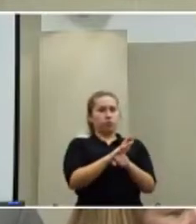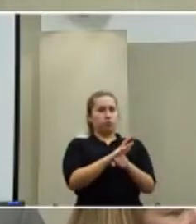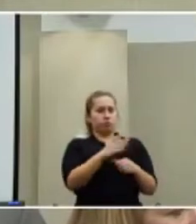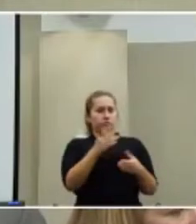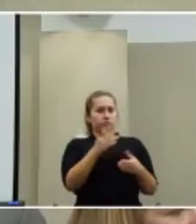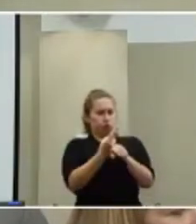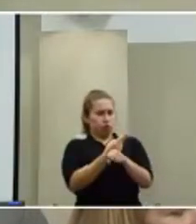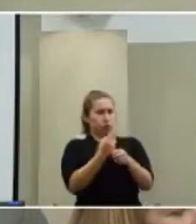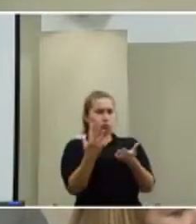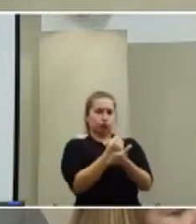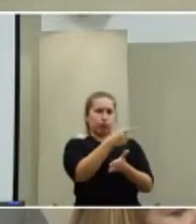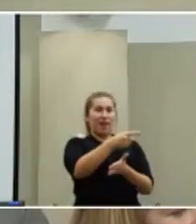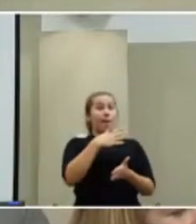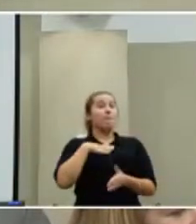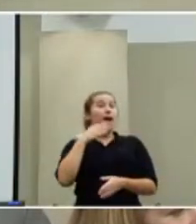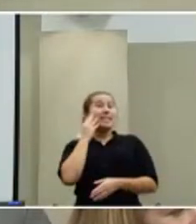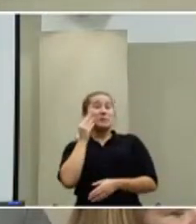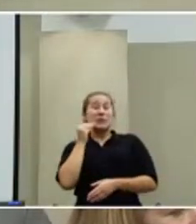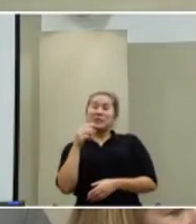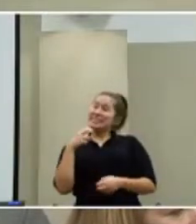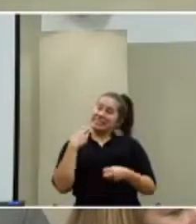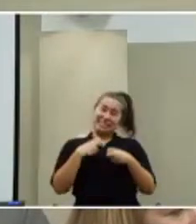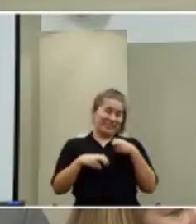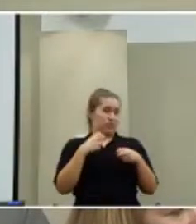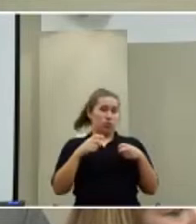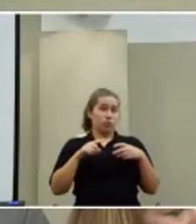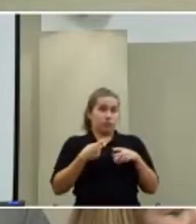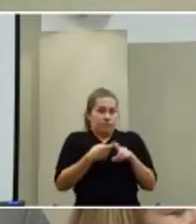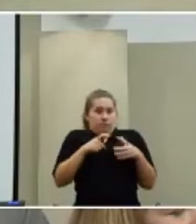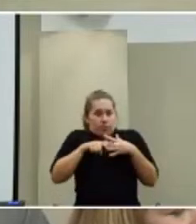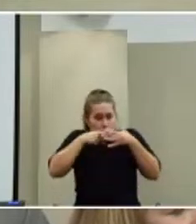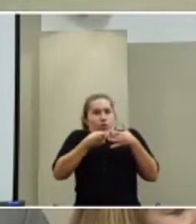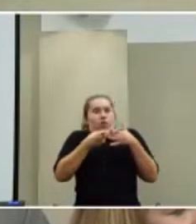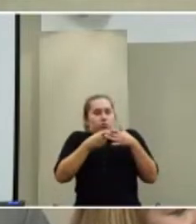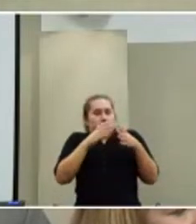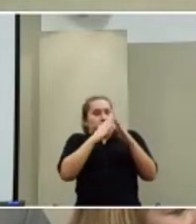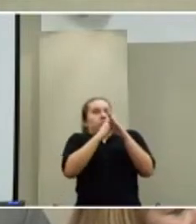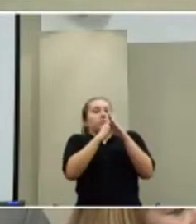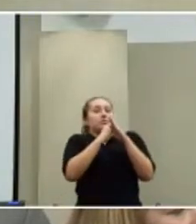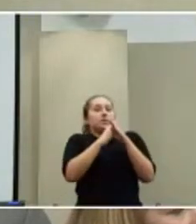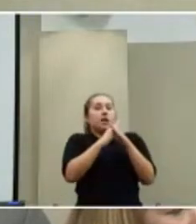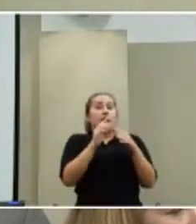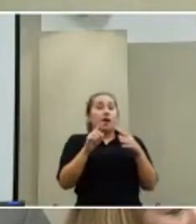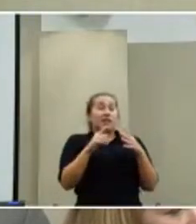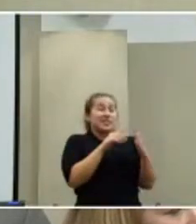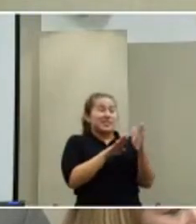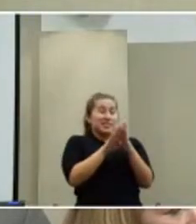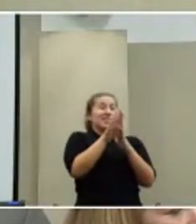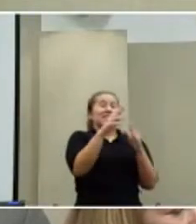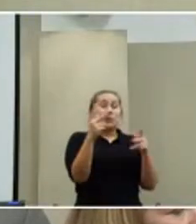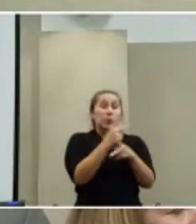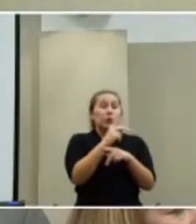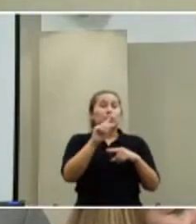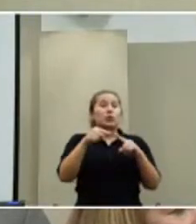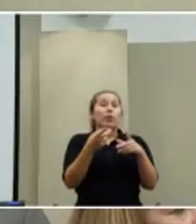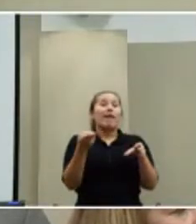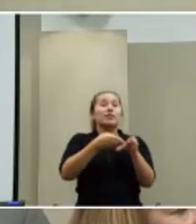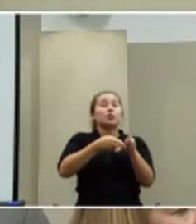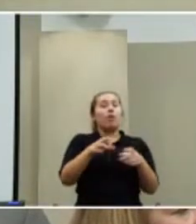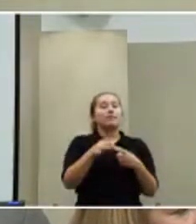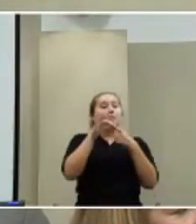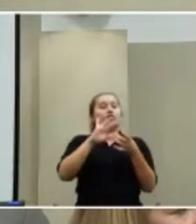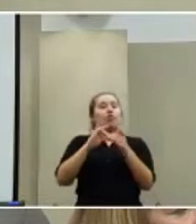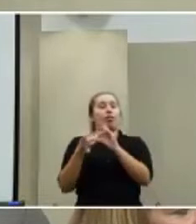My experience with mobility was very difficult from the start. It came to a head when I joined Special Olympics Maryland, playing for Baltimore